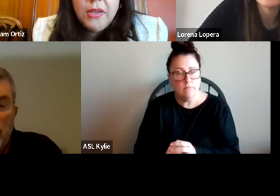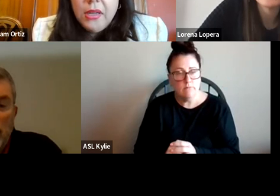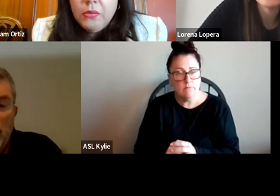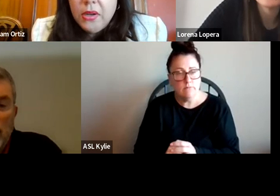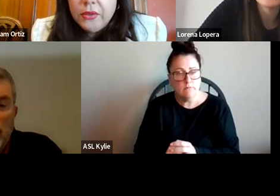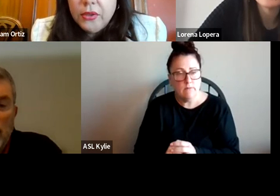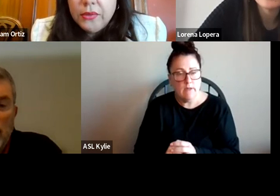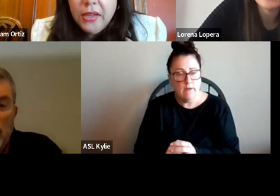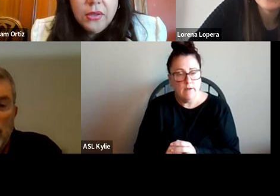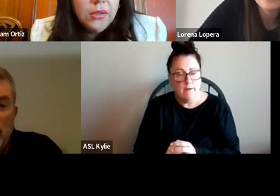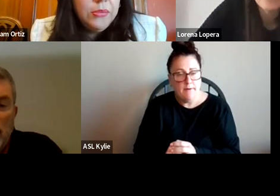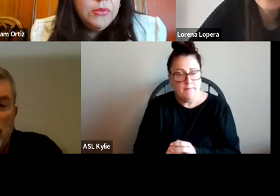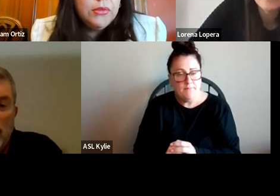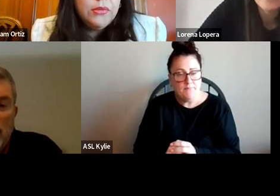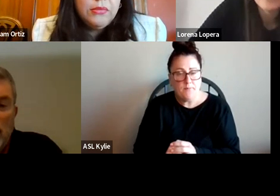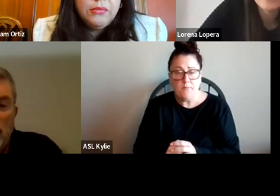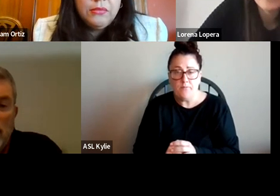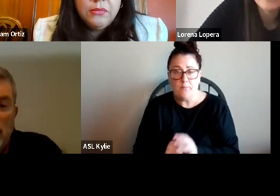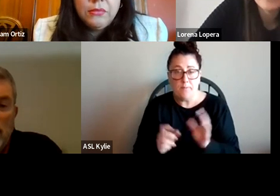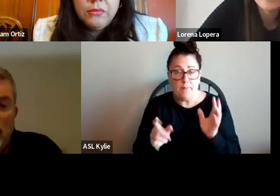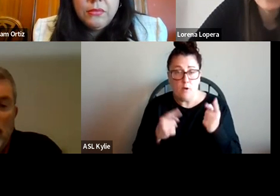So Benedette, whenever you're ready, you can unmute.